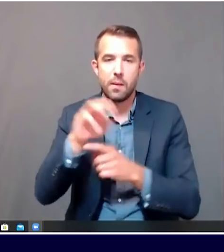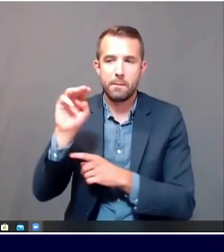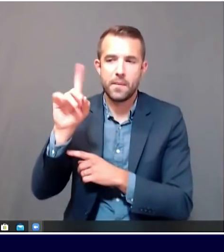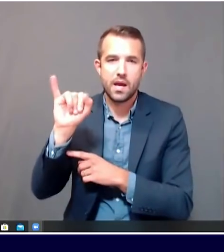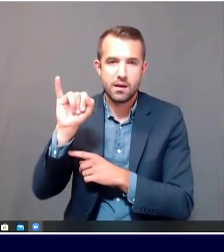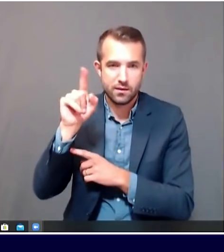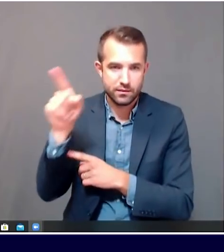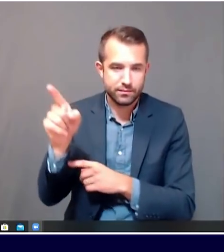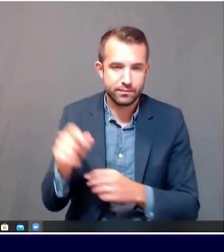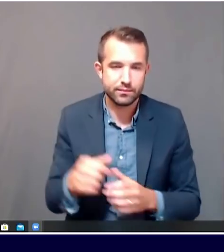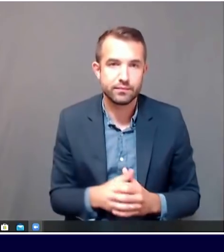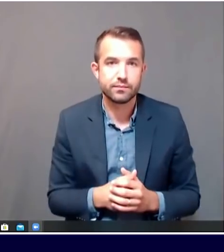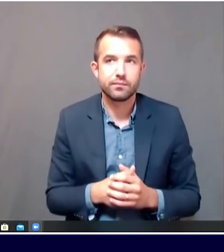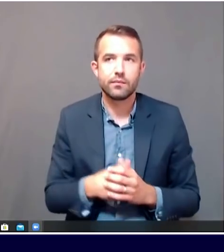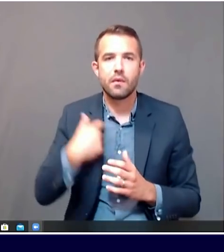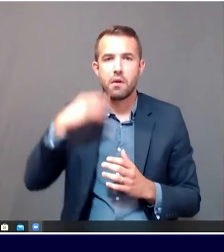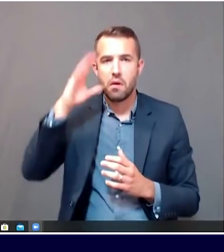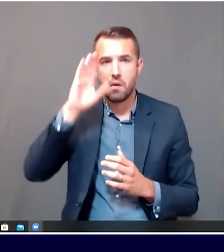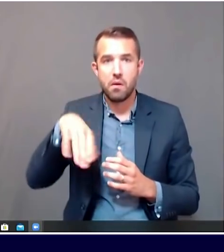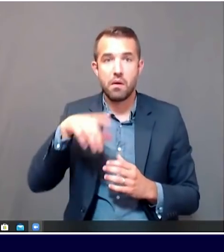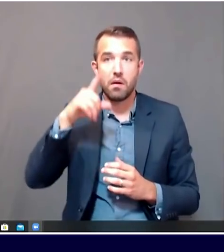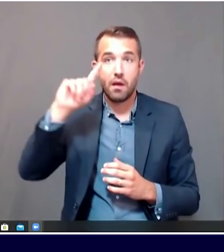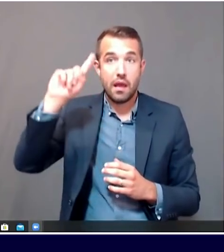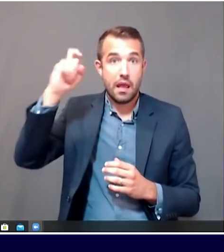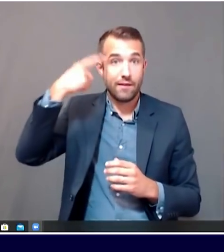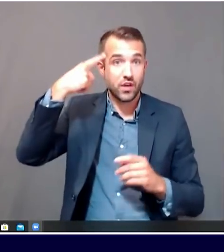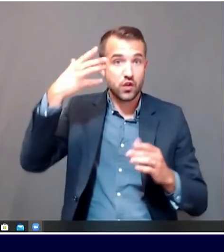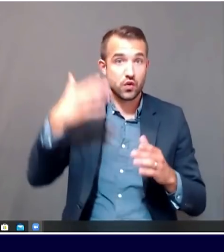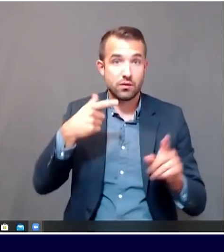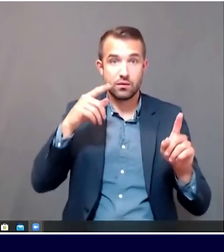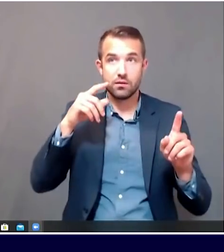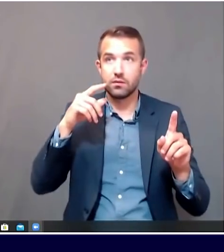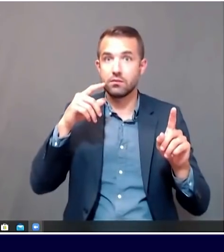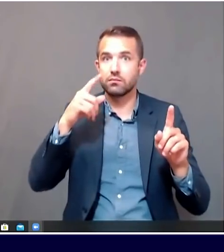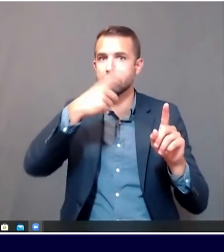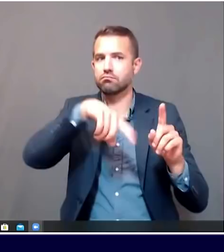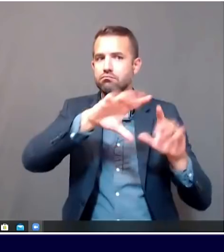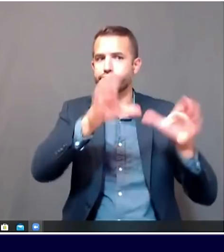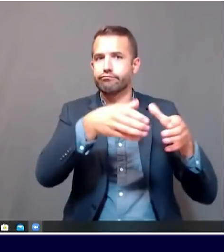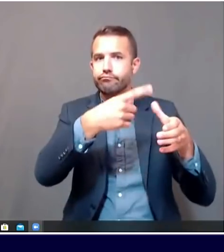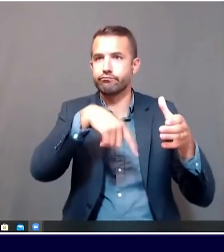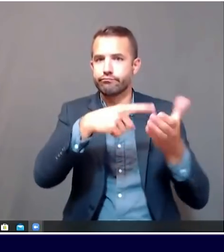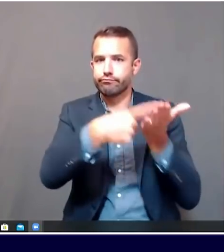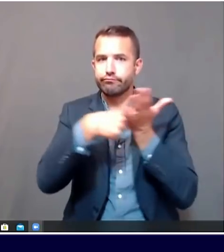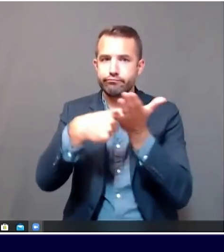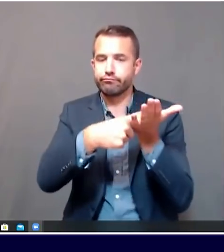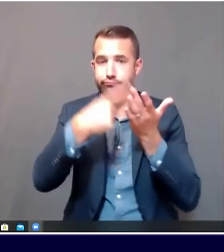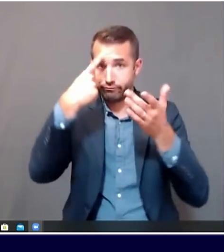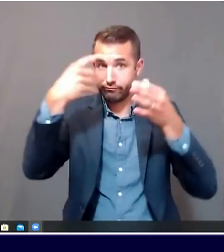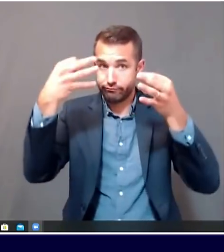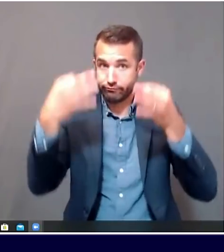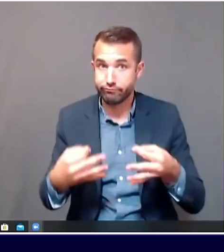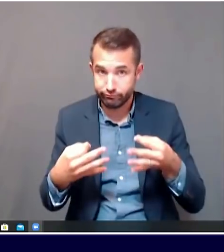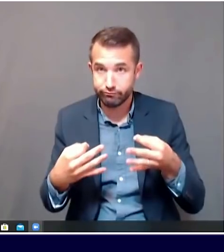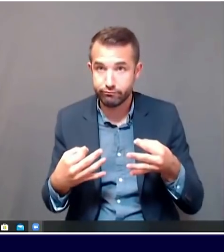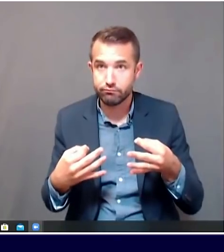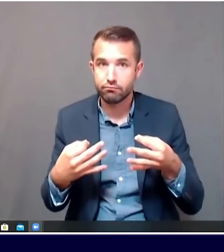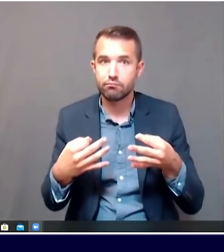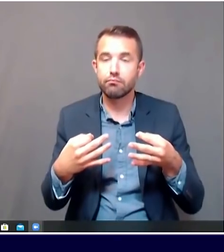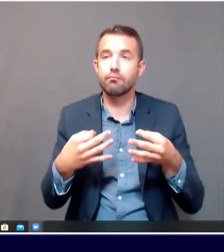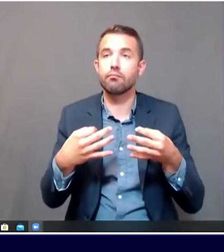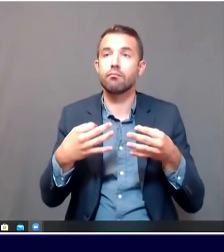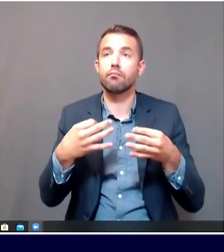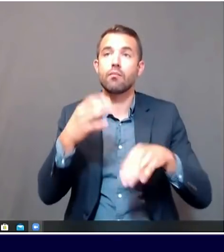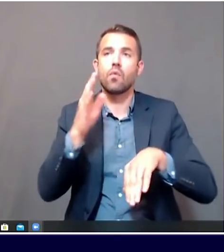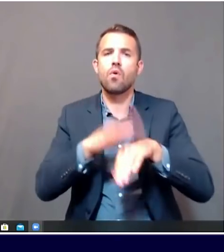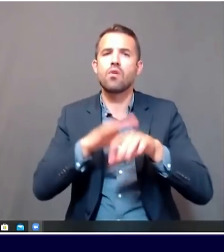know that when the governor and others sort of put this testing alternative as an alternative to the 2-week quarantine,